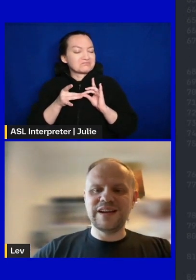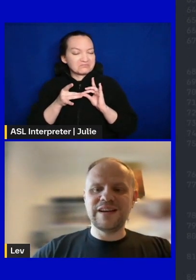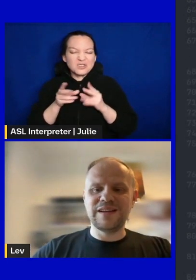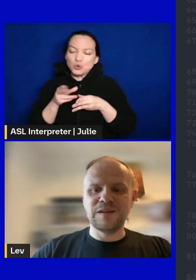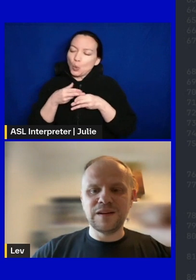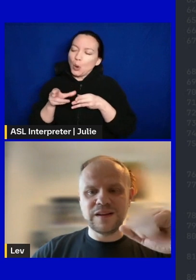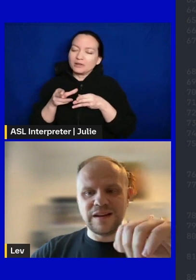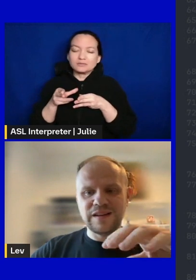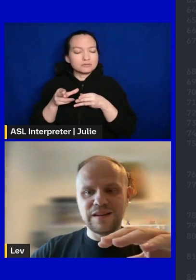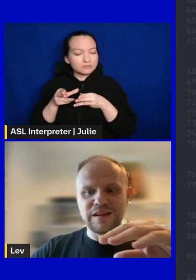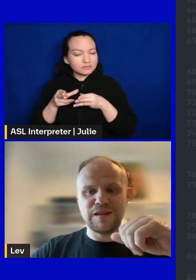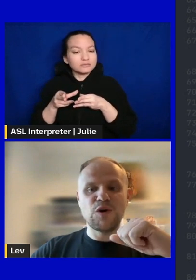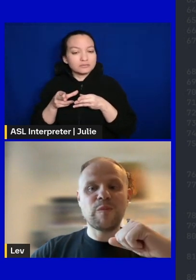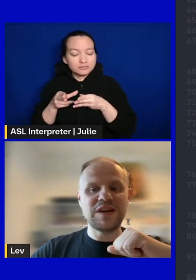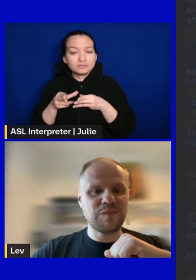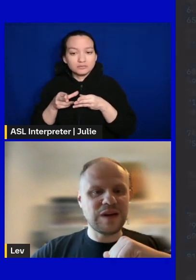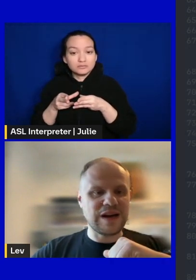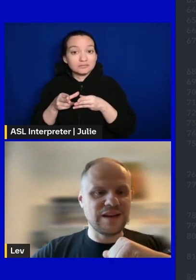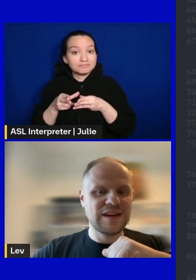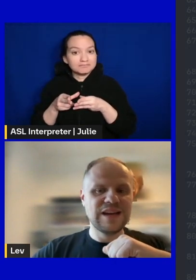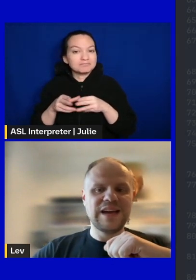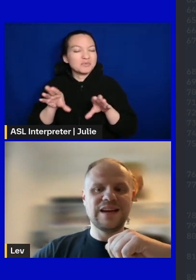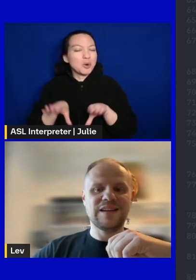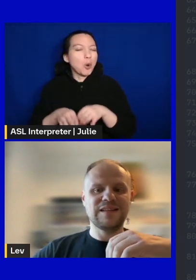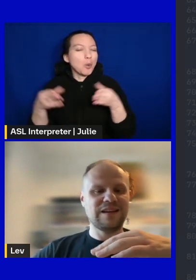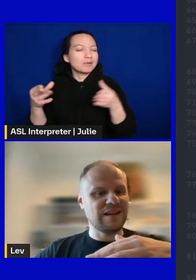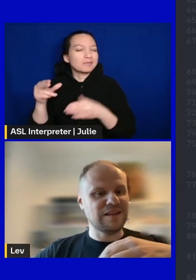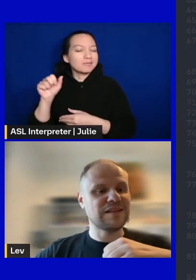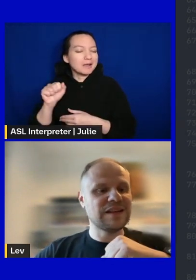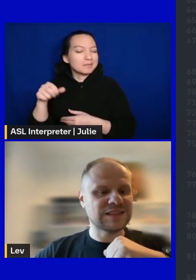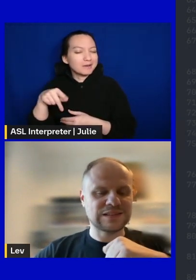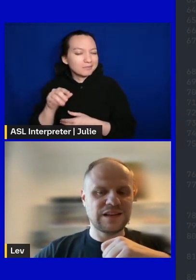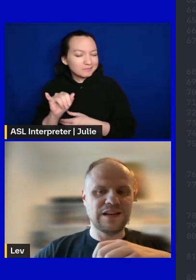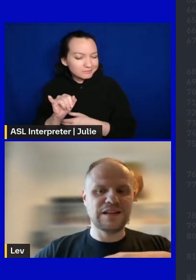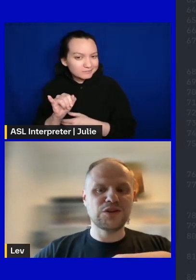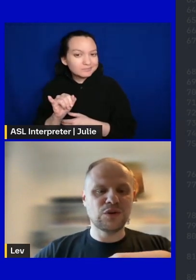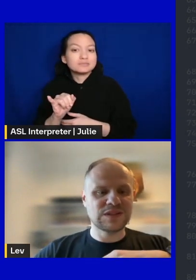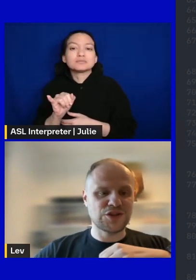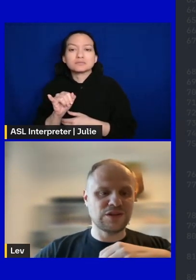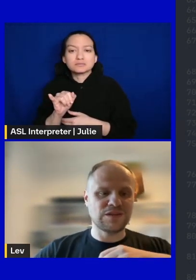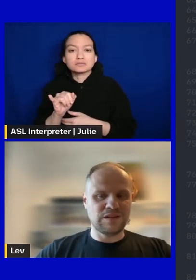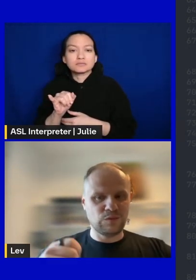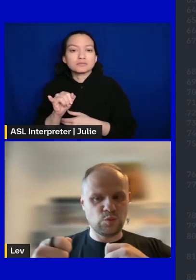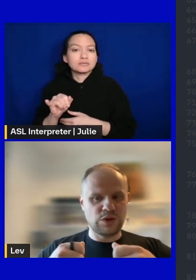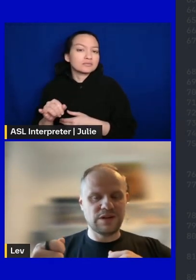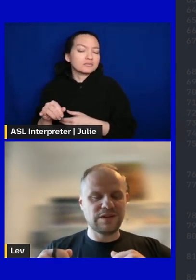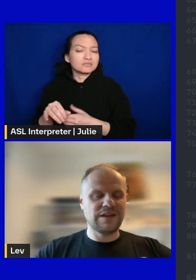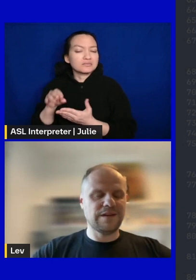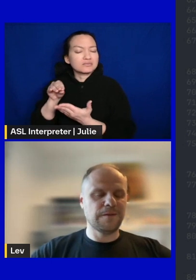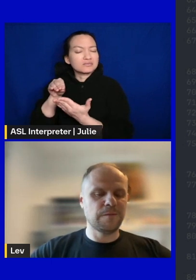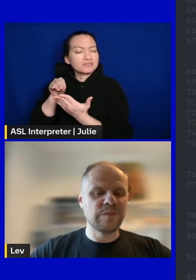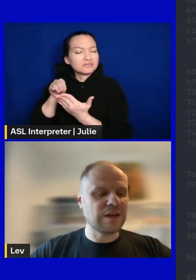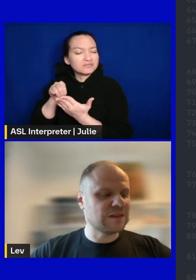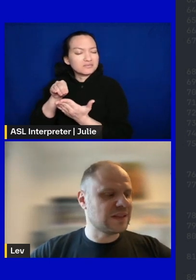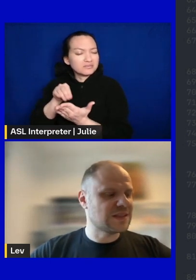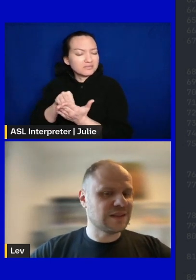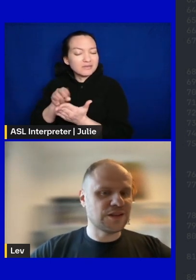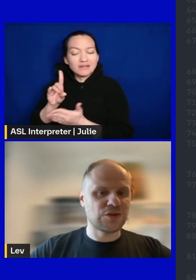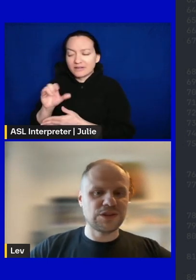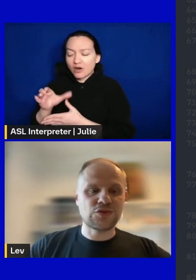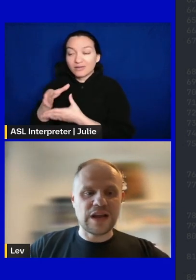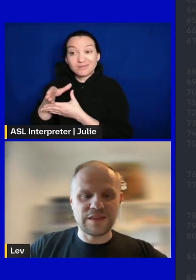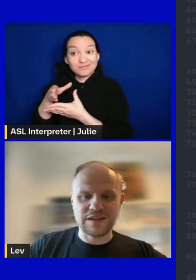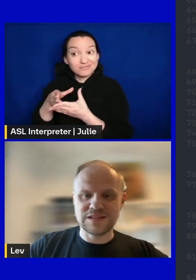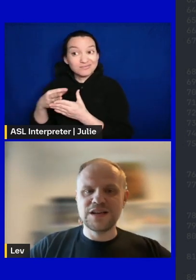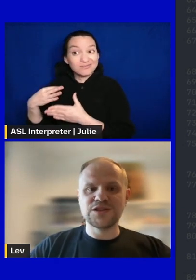have an open API and the docs section where candidates can